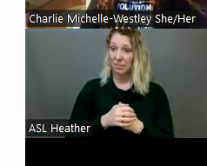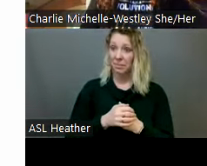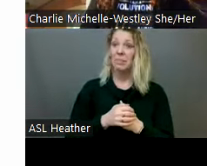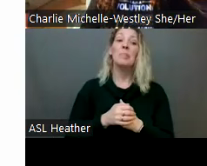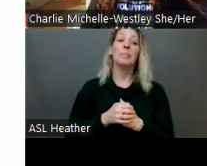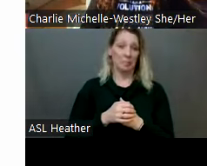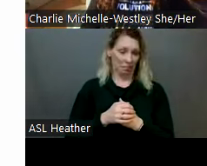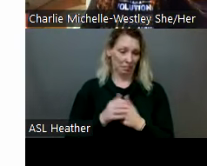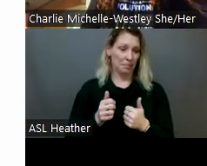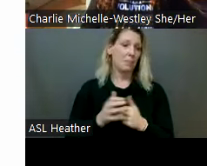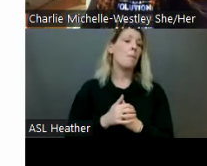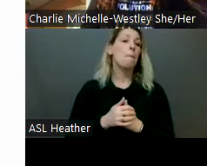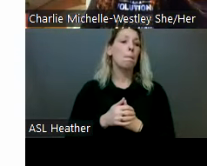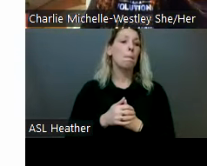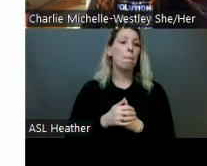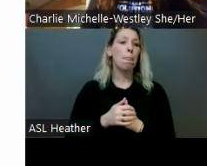We can move on.